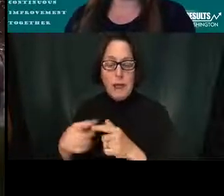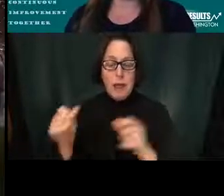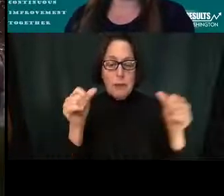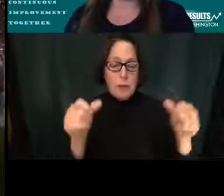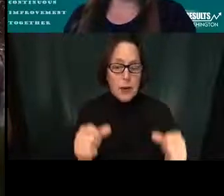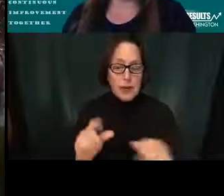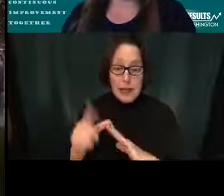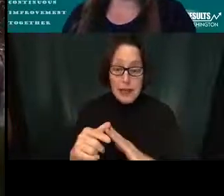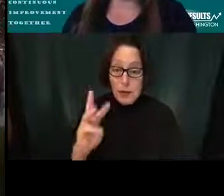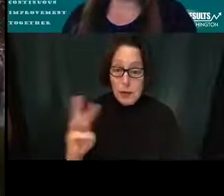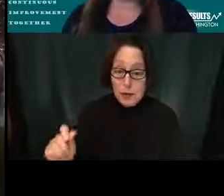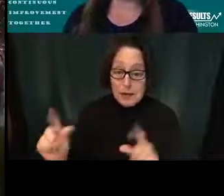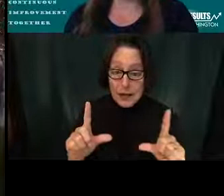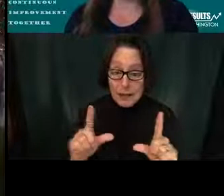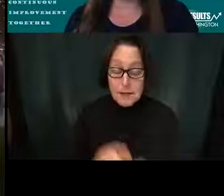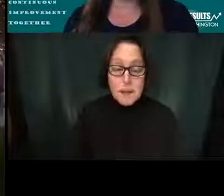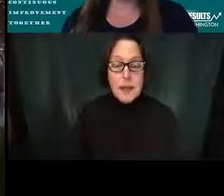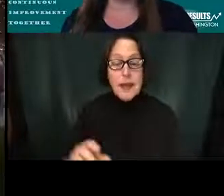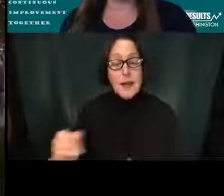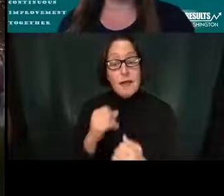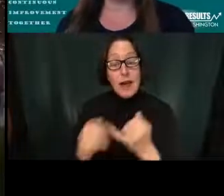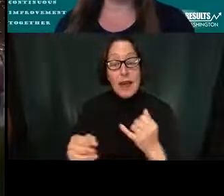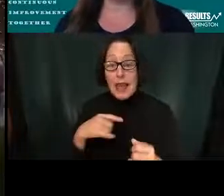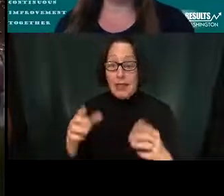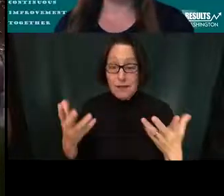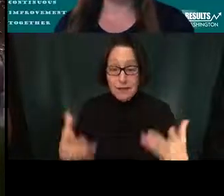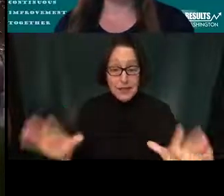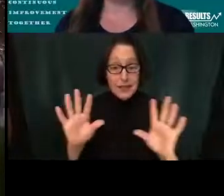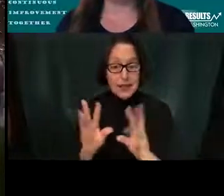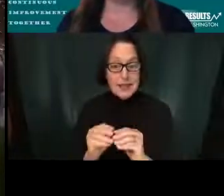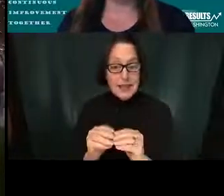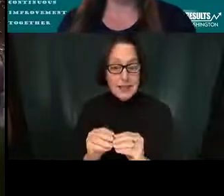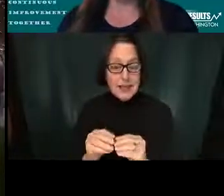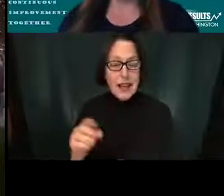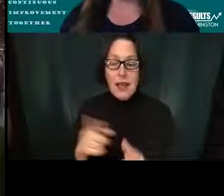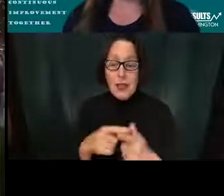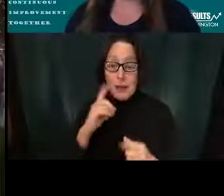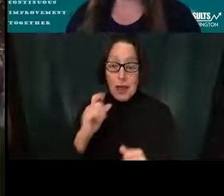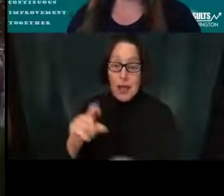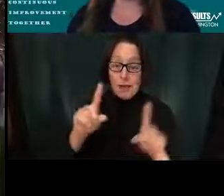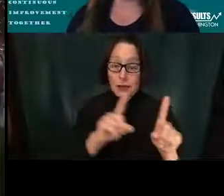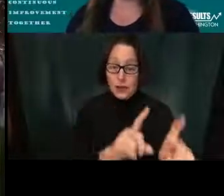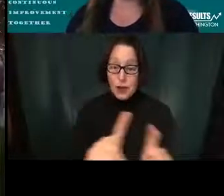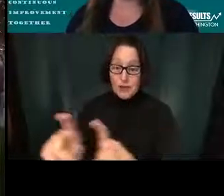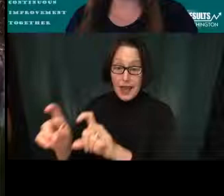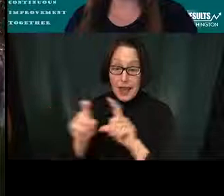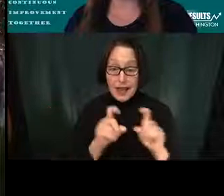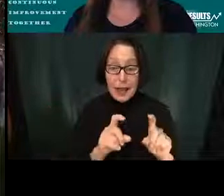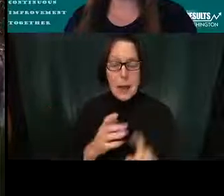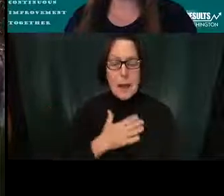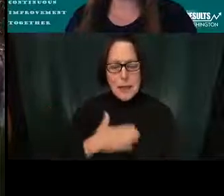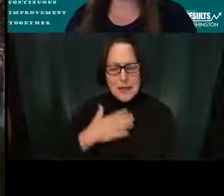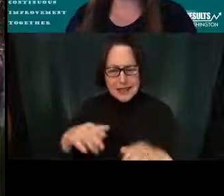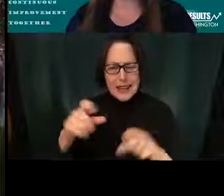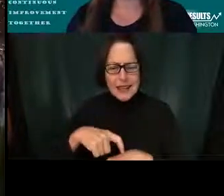website. Finally, at the end of the session, a survey will pop up. Please take the time to complete this